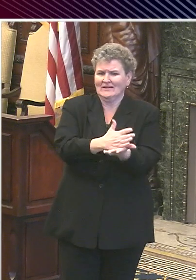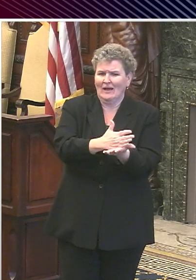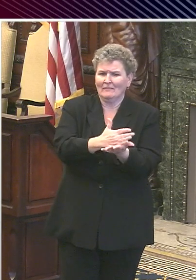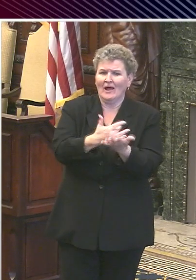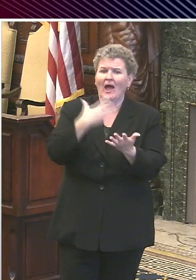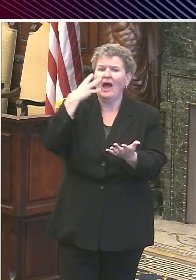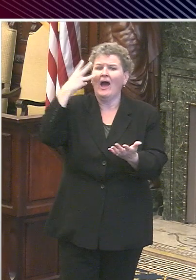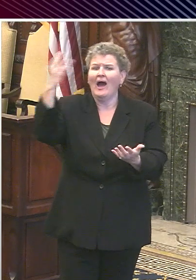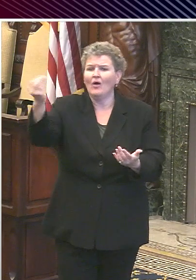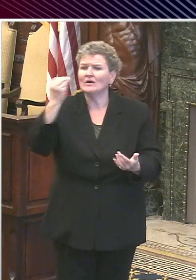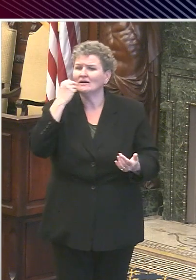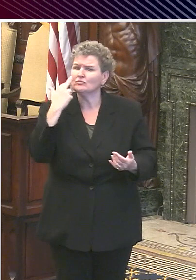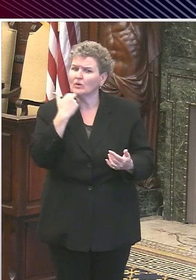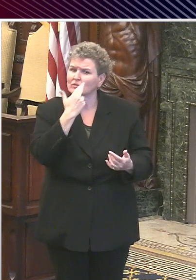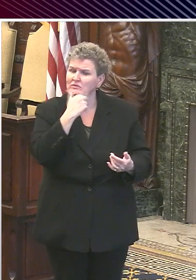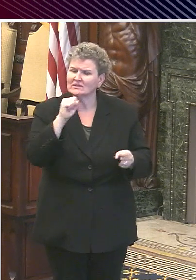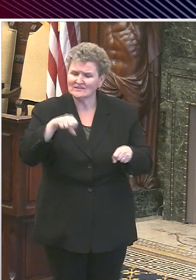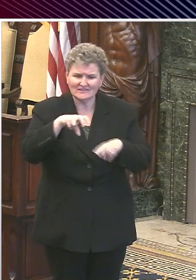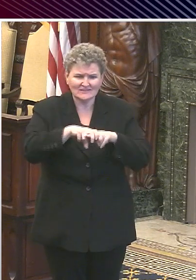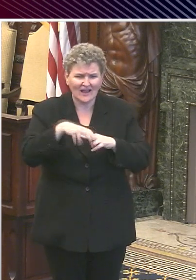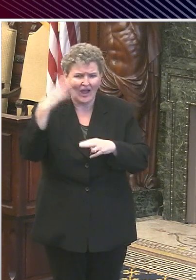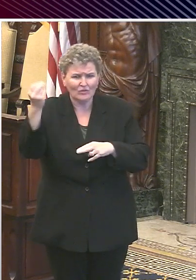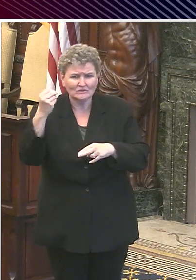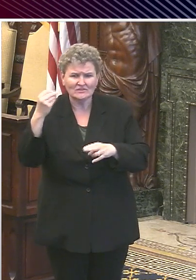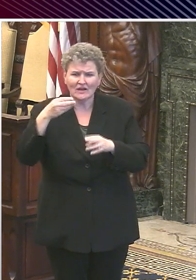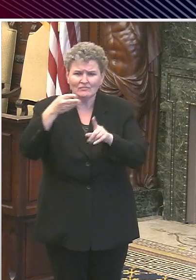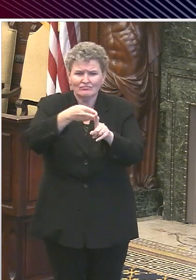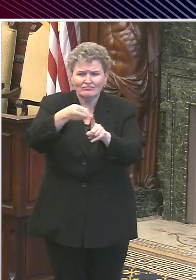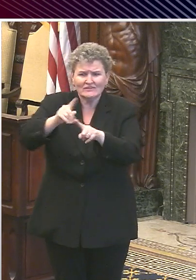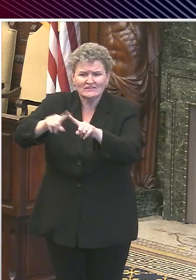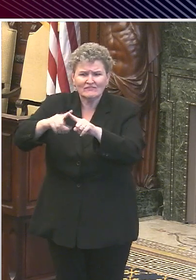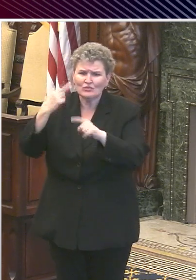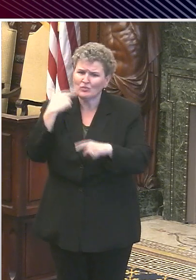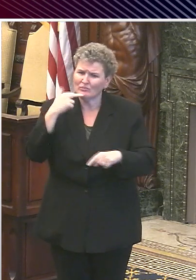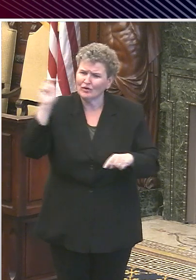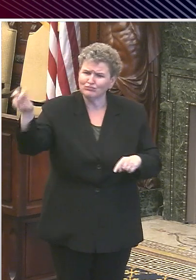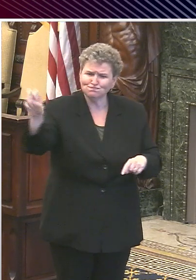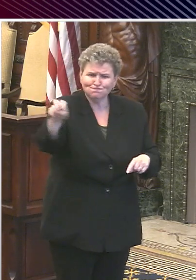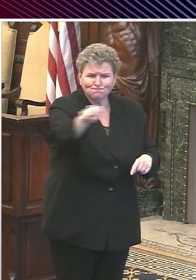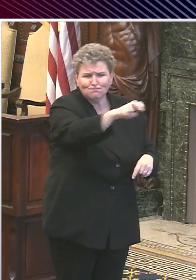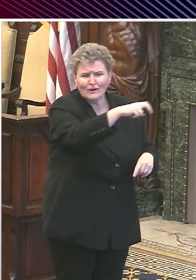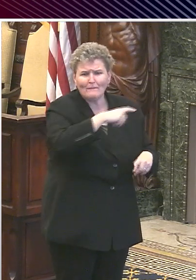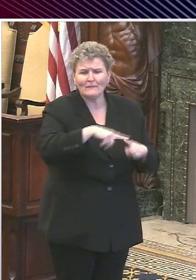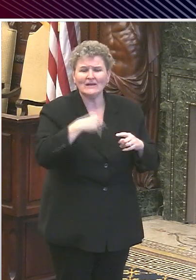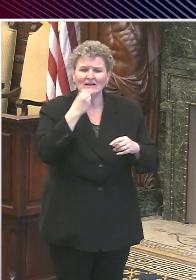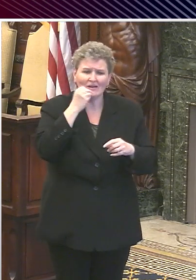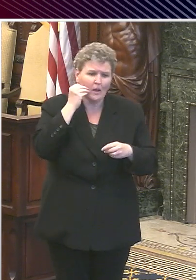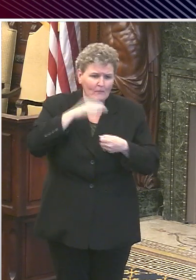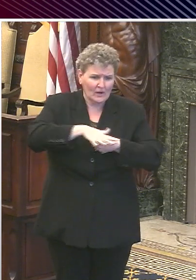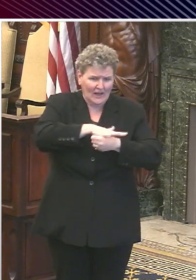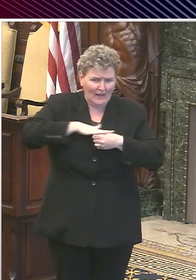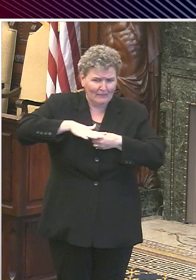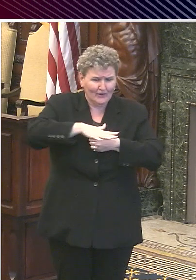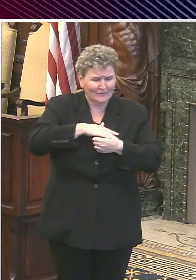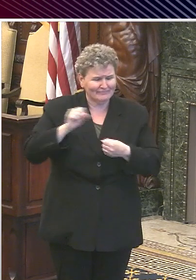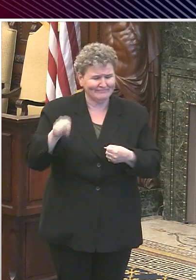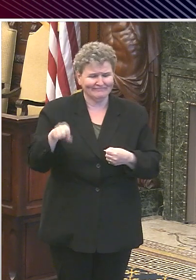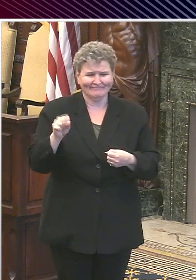I've been patronizing restaurants in Center City and in my neighborhood, and